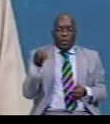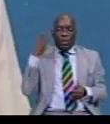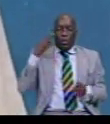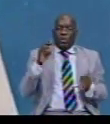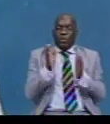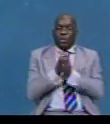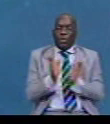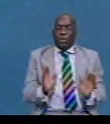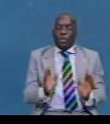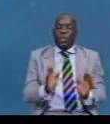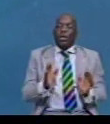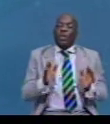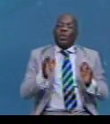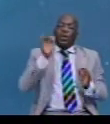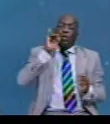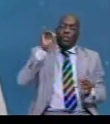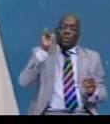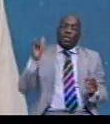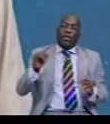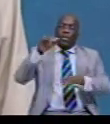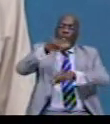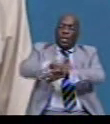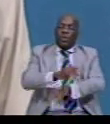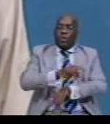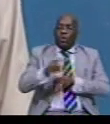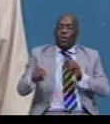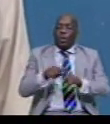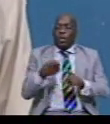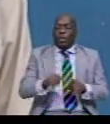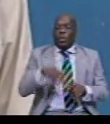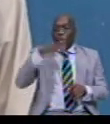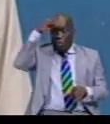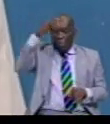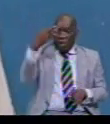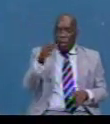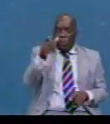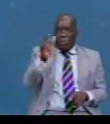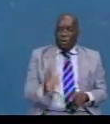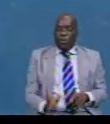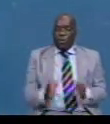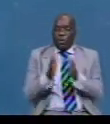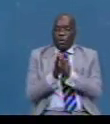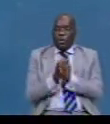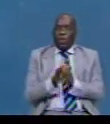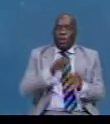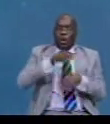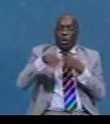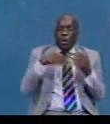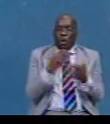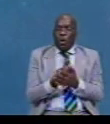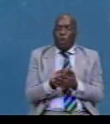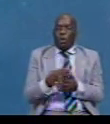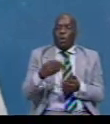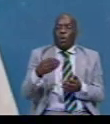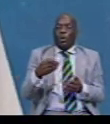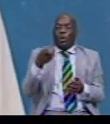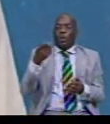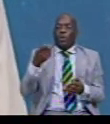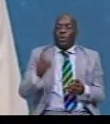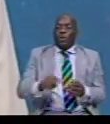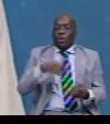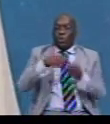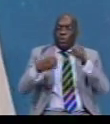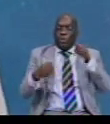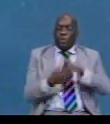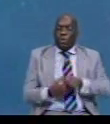the man of God prayed, and all my problems be over. Do you know that this particular sickness want